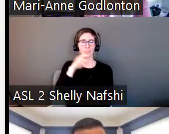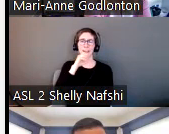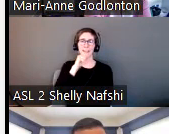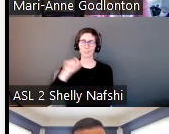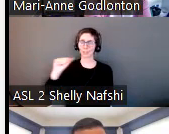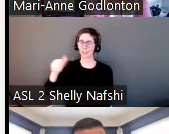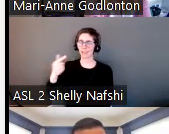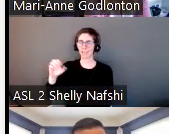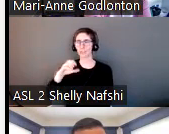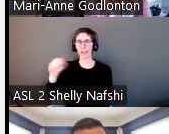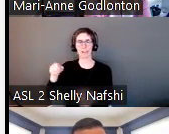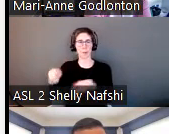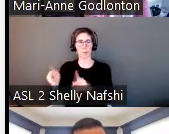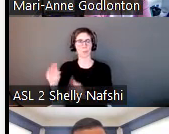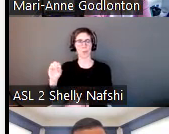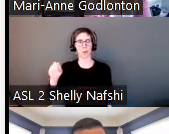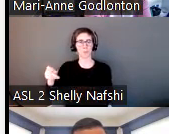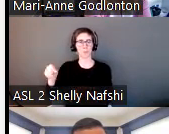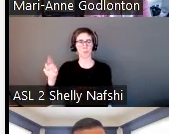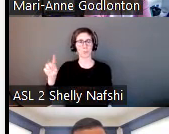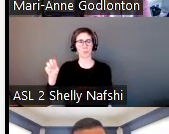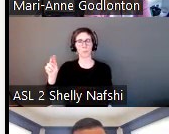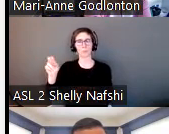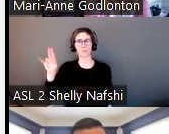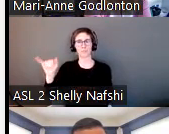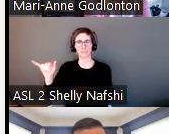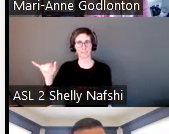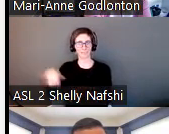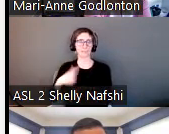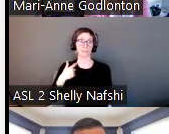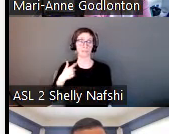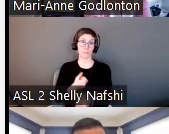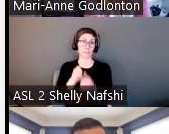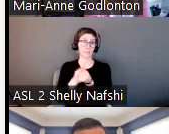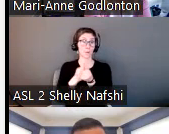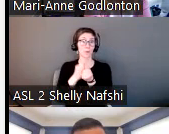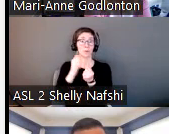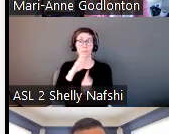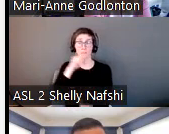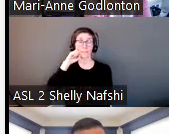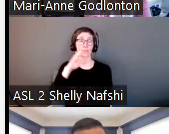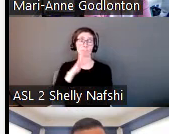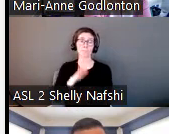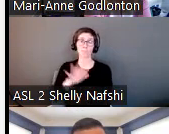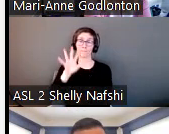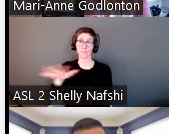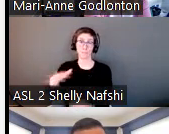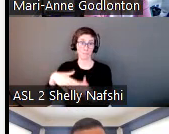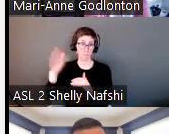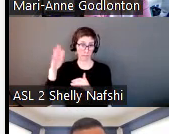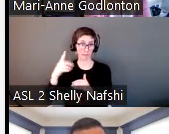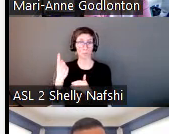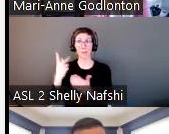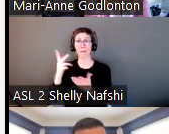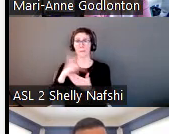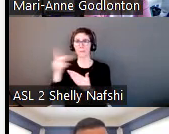agency, we support older adults 55 plus living in community. And one of the programs we offer is called our Safe